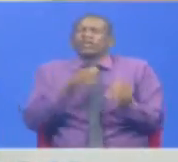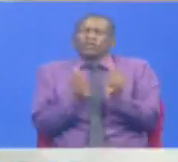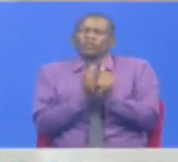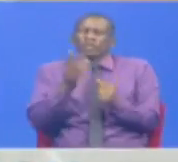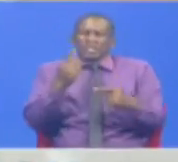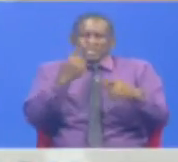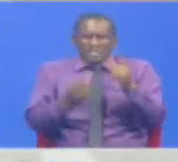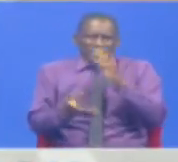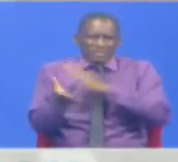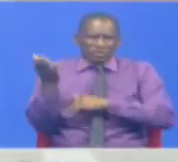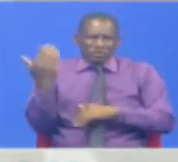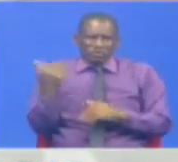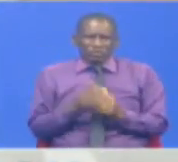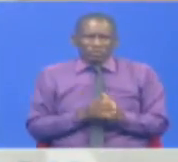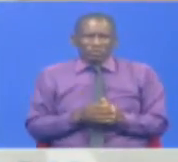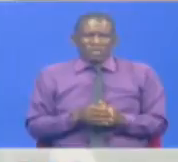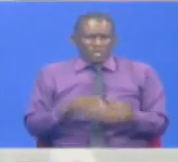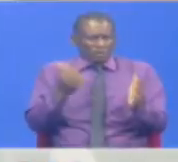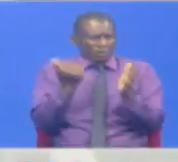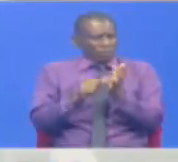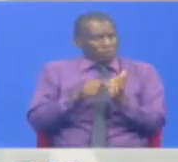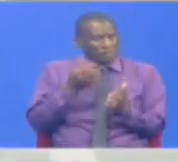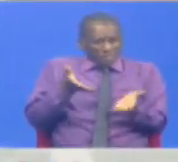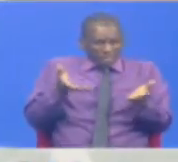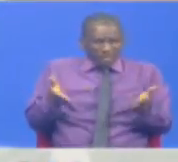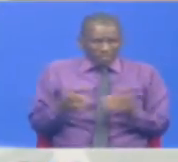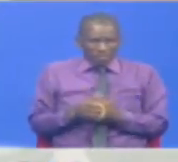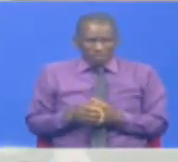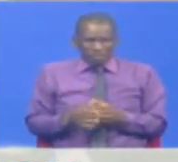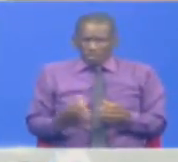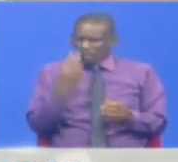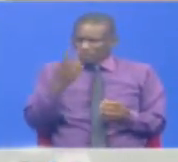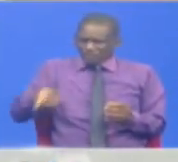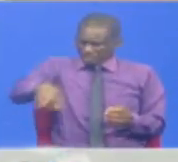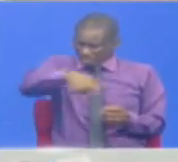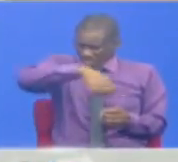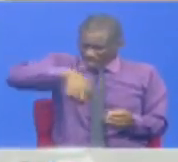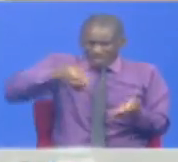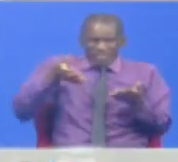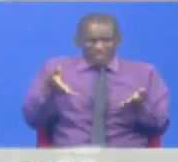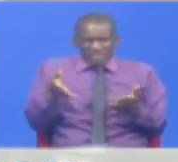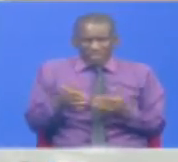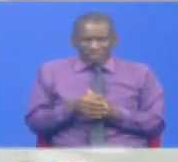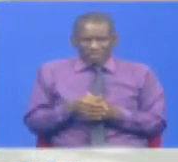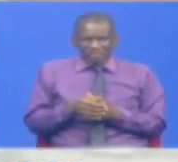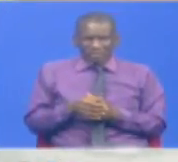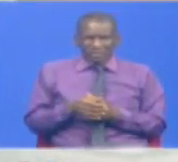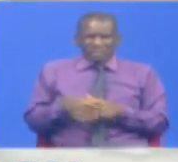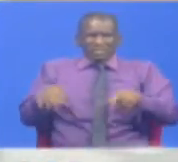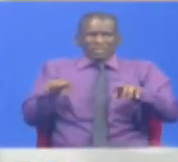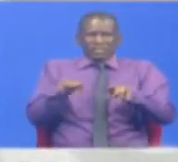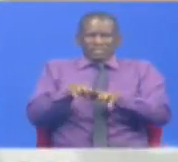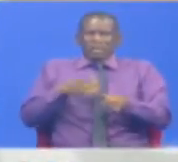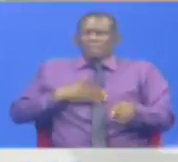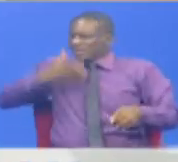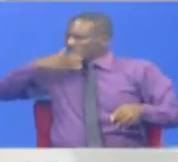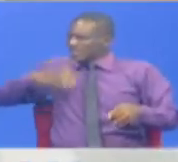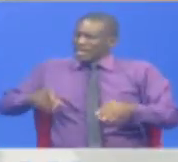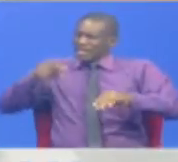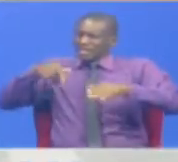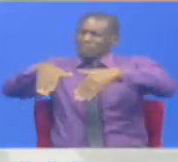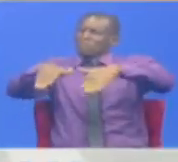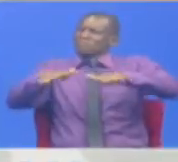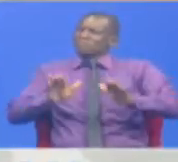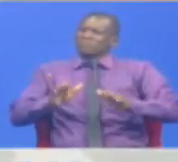hapa. Sai. Ukiona sisi hapa. Hata yangu sai iko kwa simu.